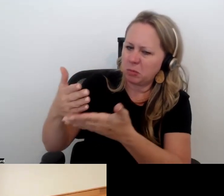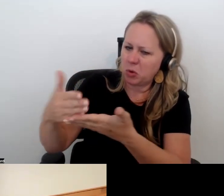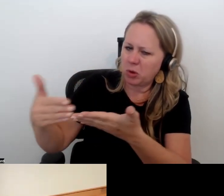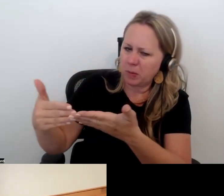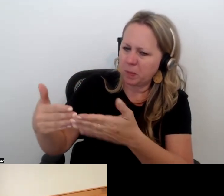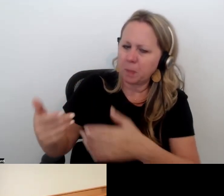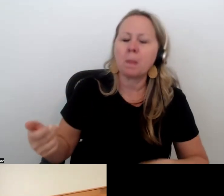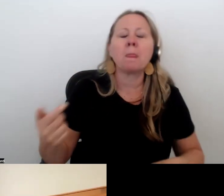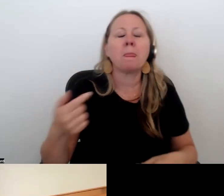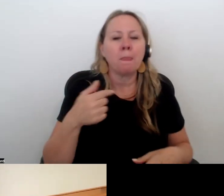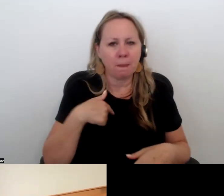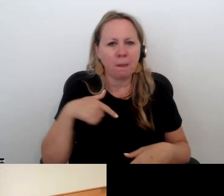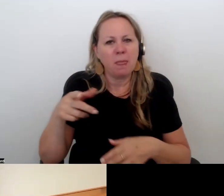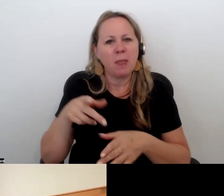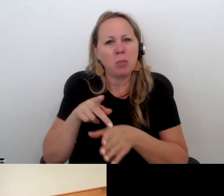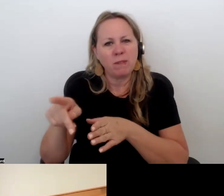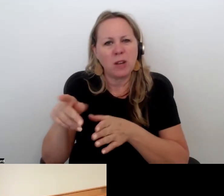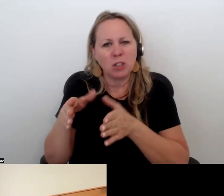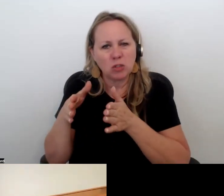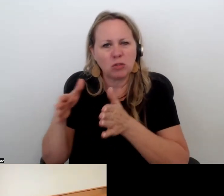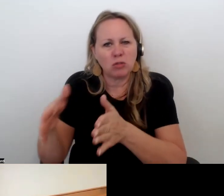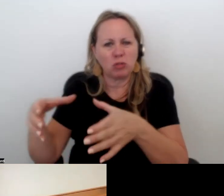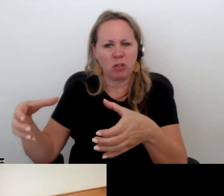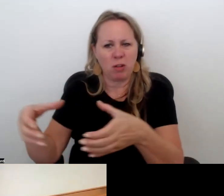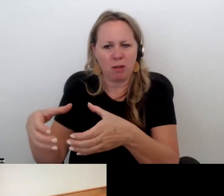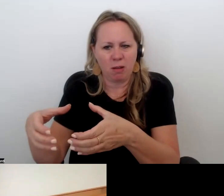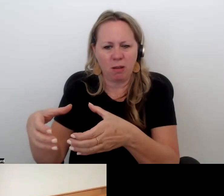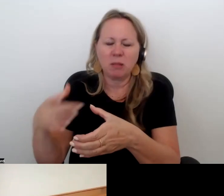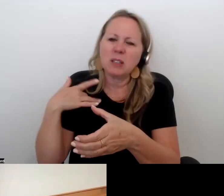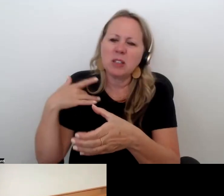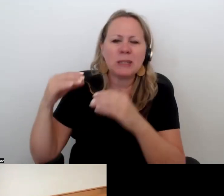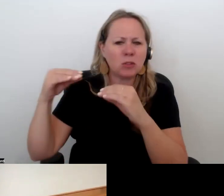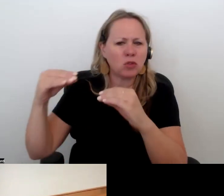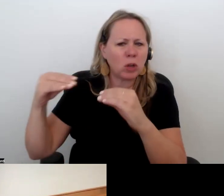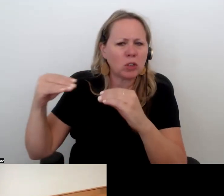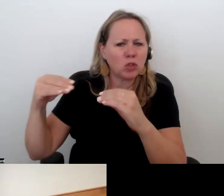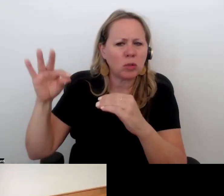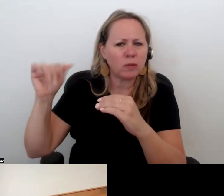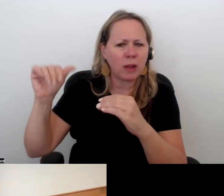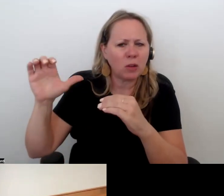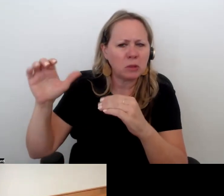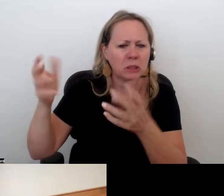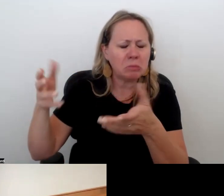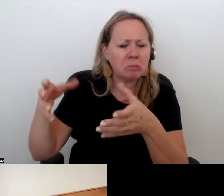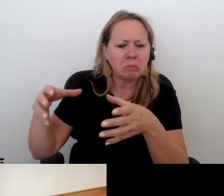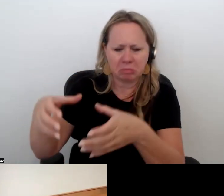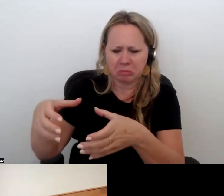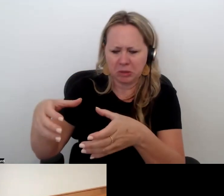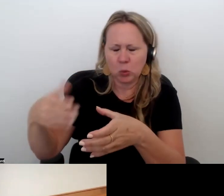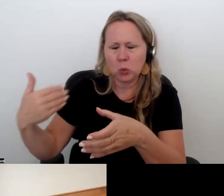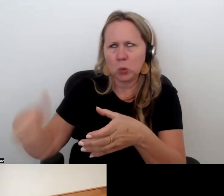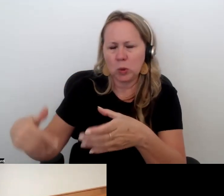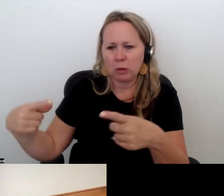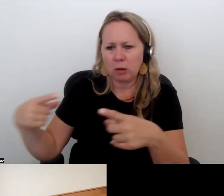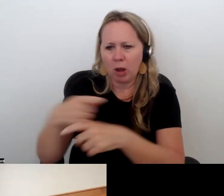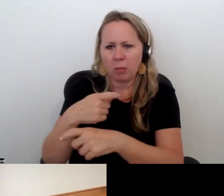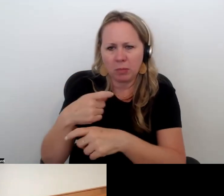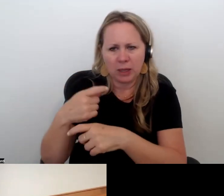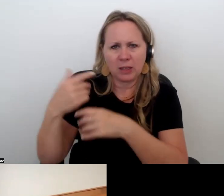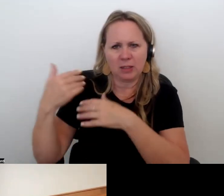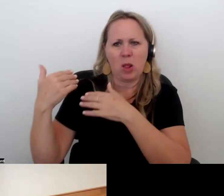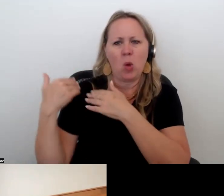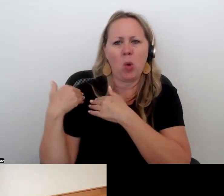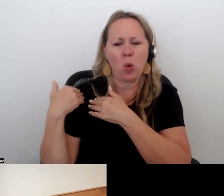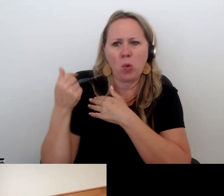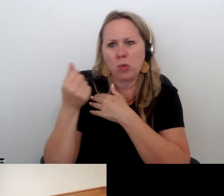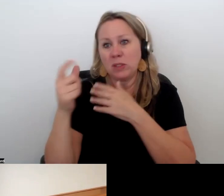professional track faculty, again, they're largely instructional faculty. They have pretty complex teaching loads, sometimes multiple